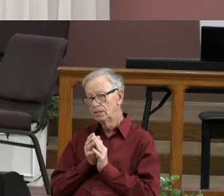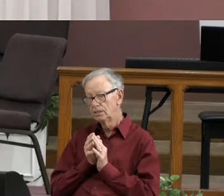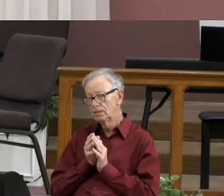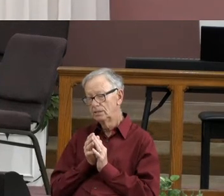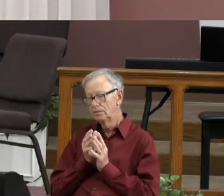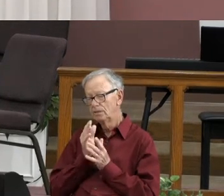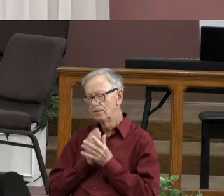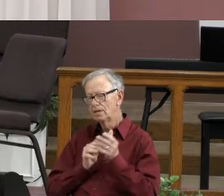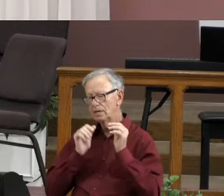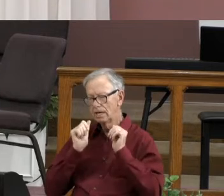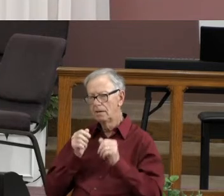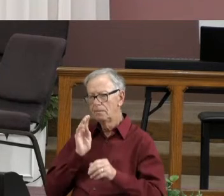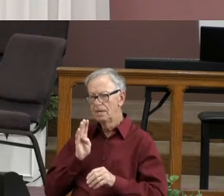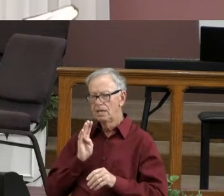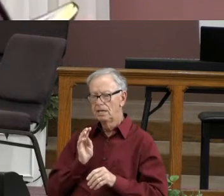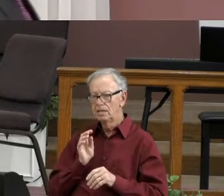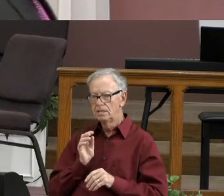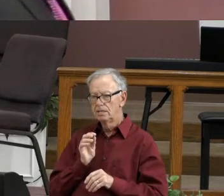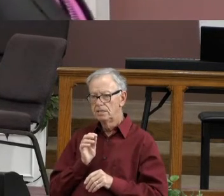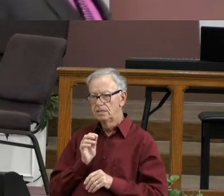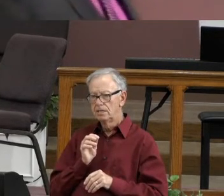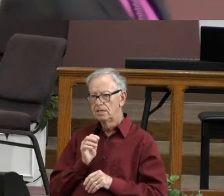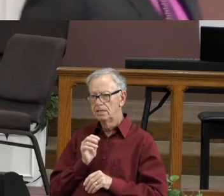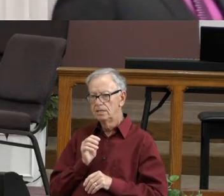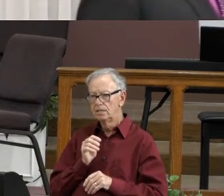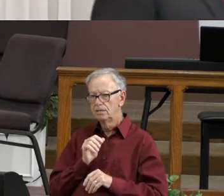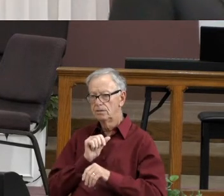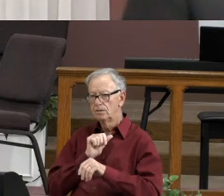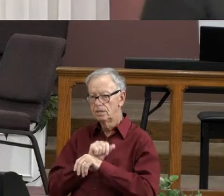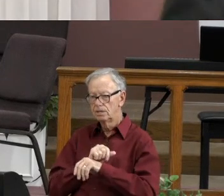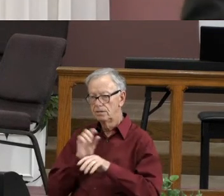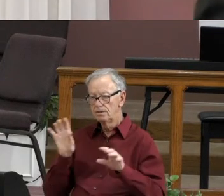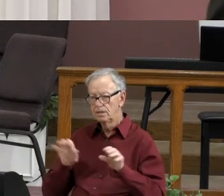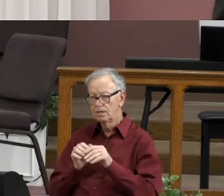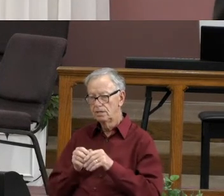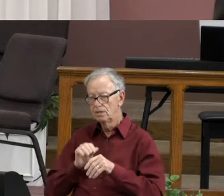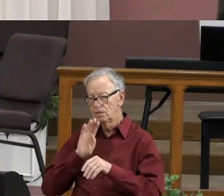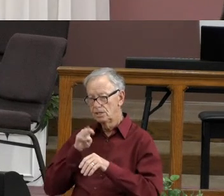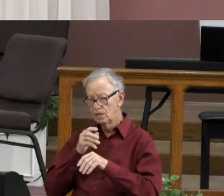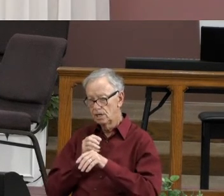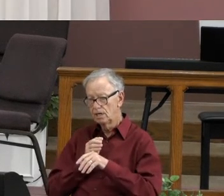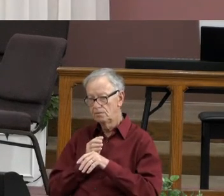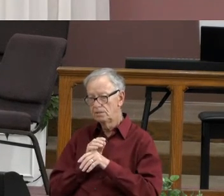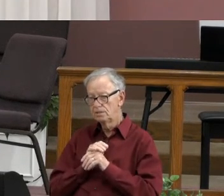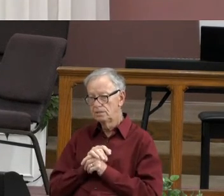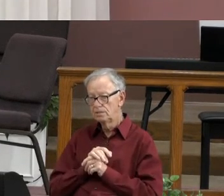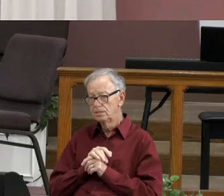Part of it can be the work that you have done in your jobs.